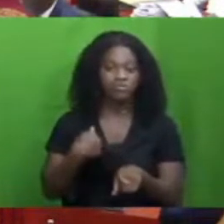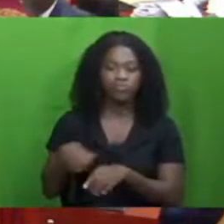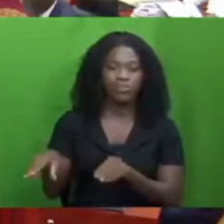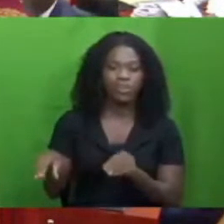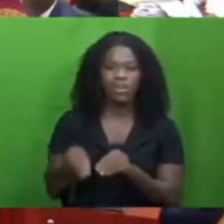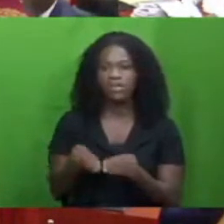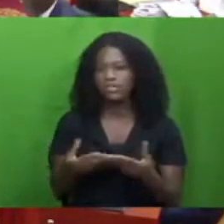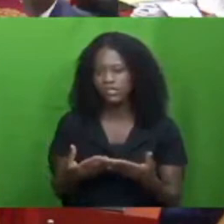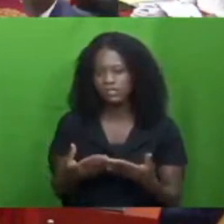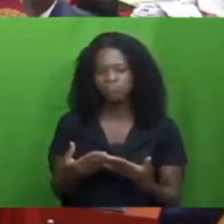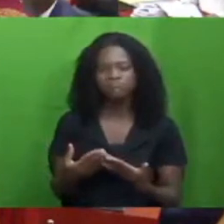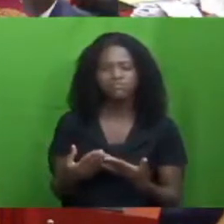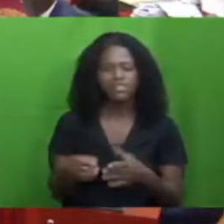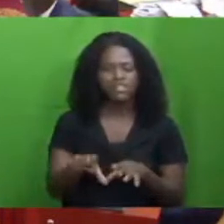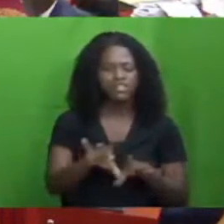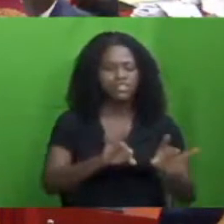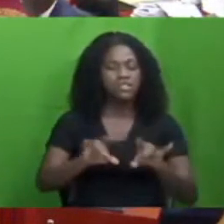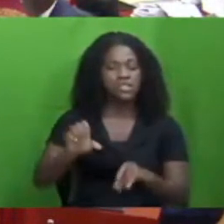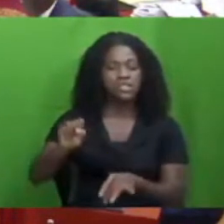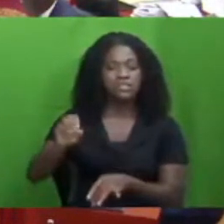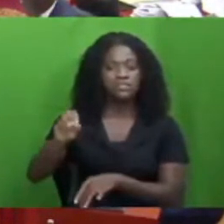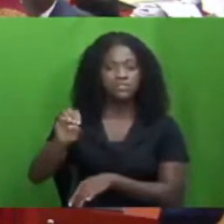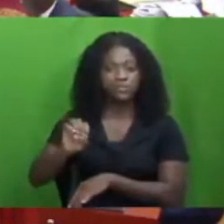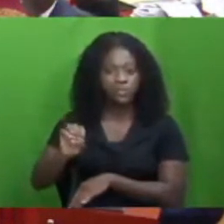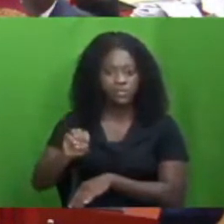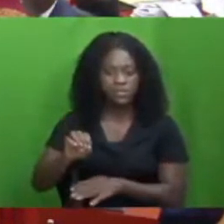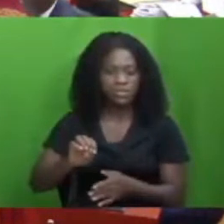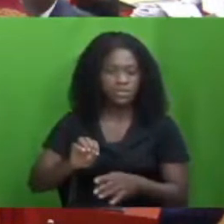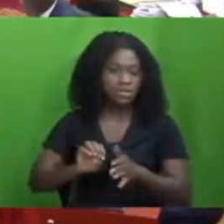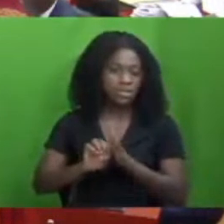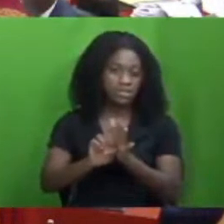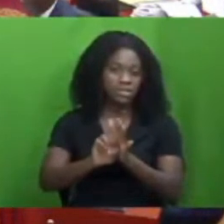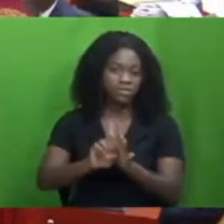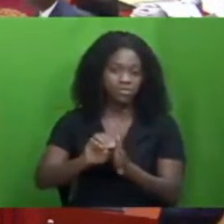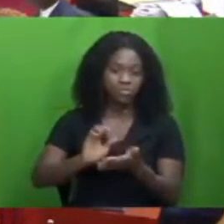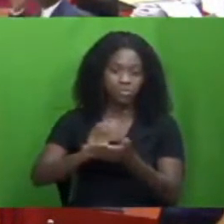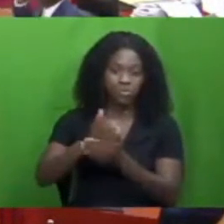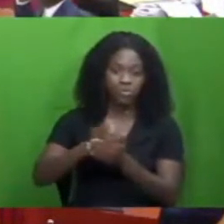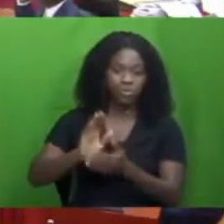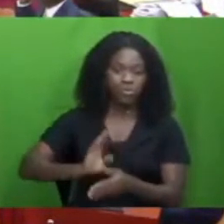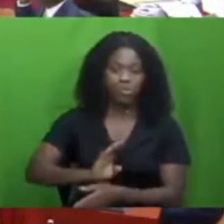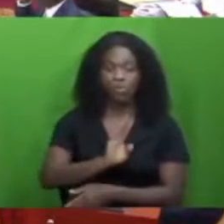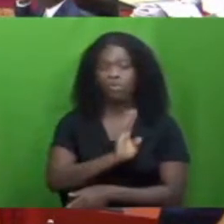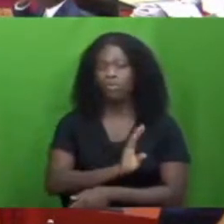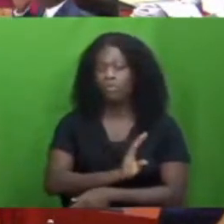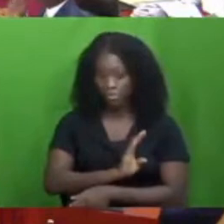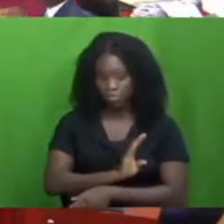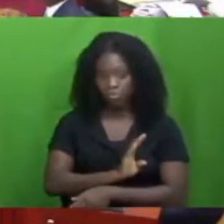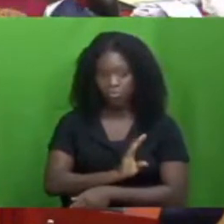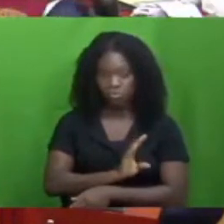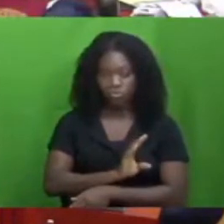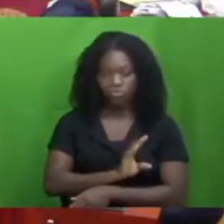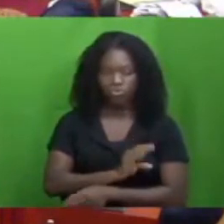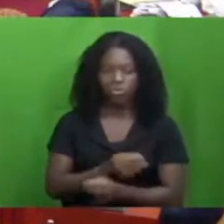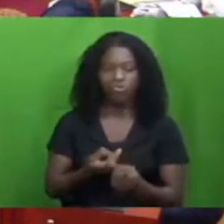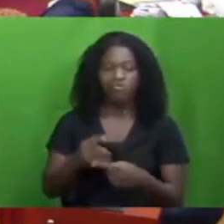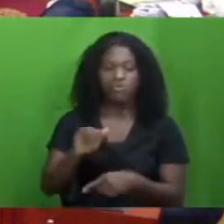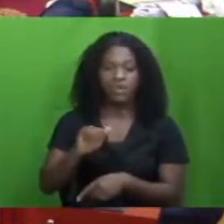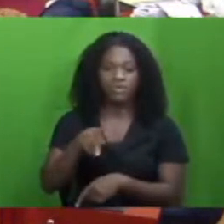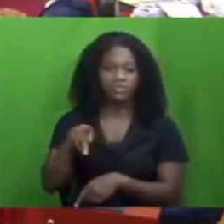long-term debt of selected SOEs such as Cocoa Board and contingent liabilities arising from the